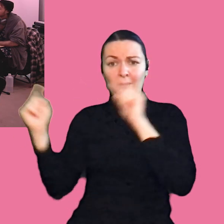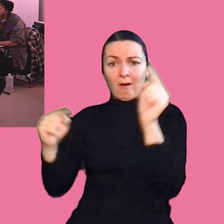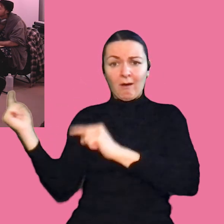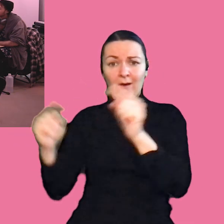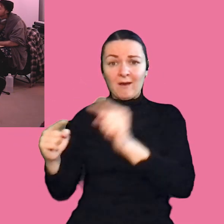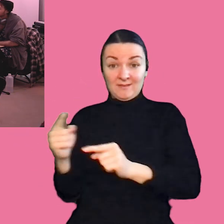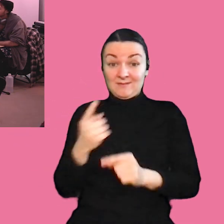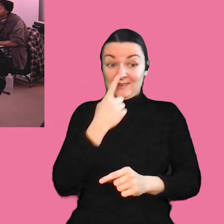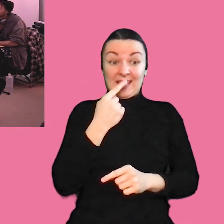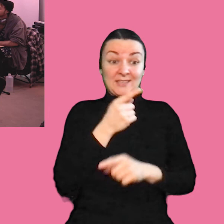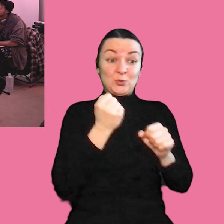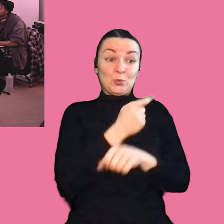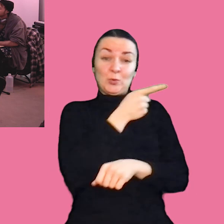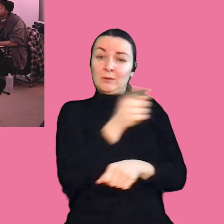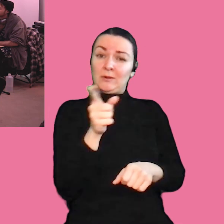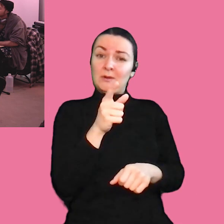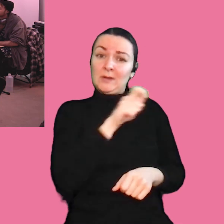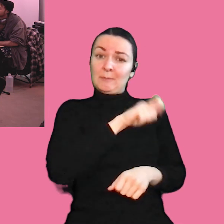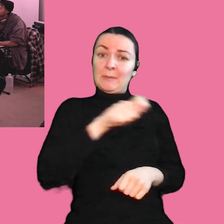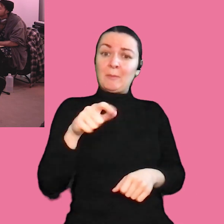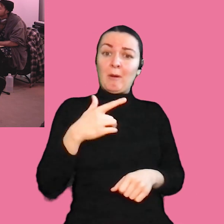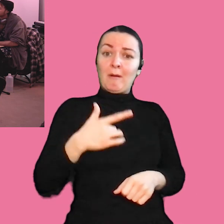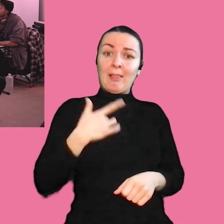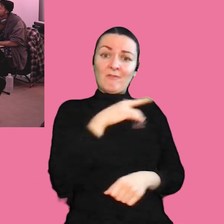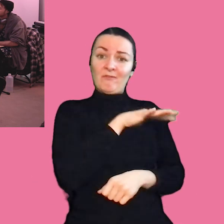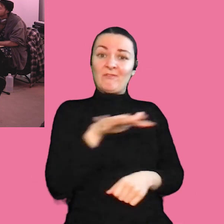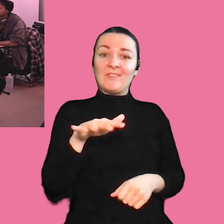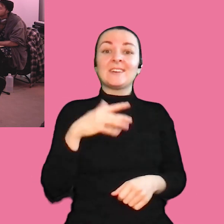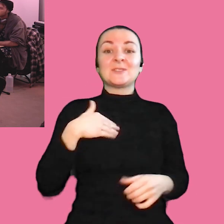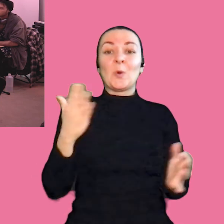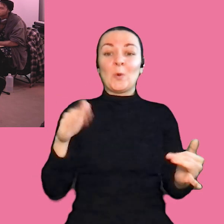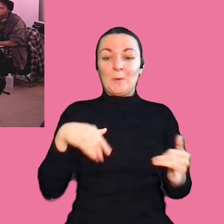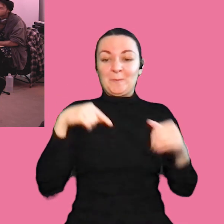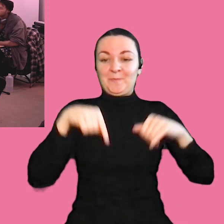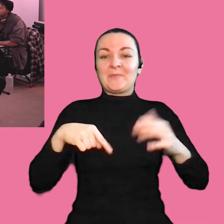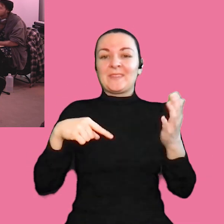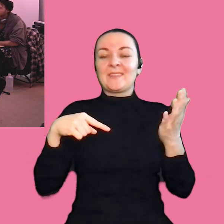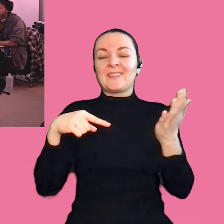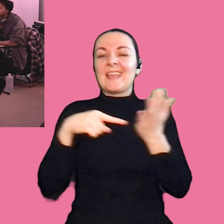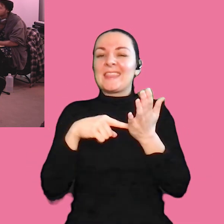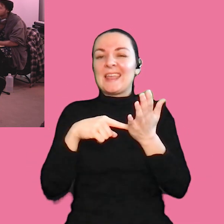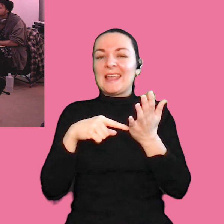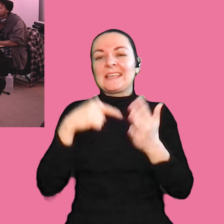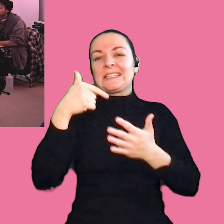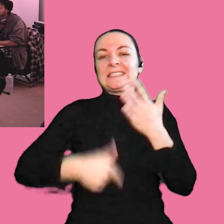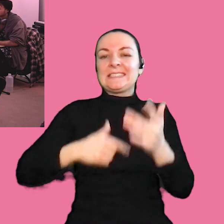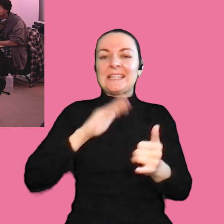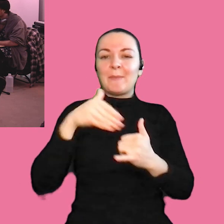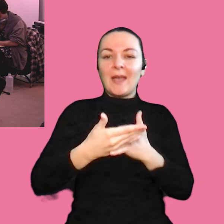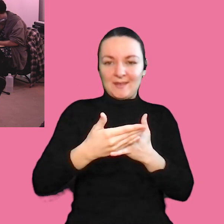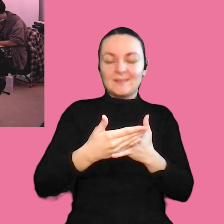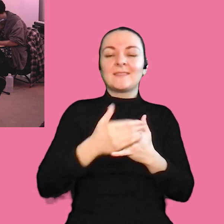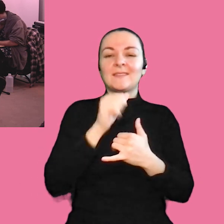can do it for the people who live here. So tomorrow night in the Deep End, 6:30, we're doing an event about